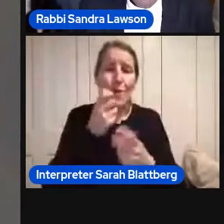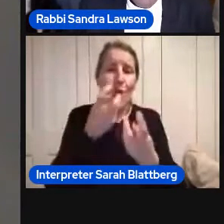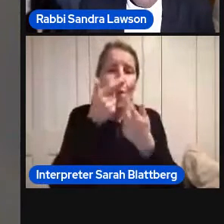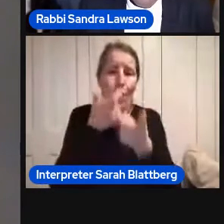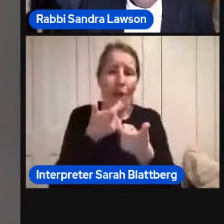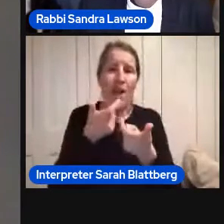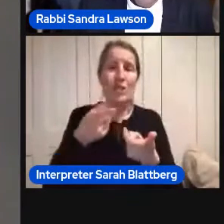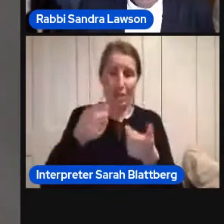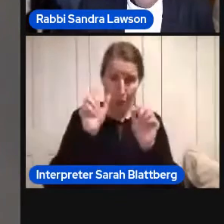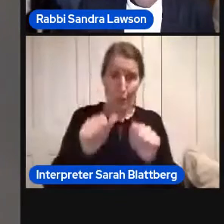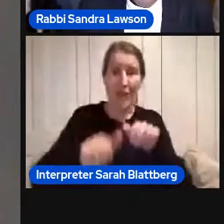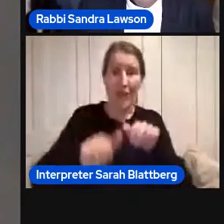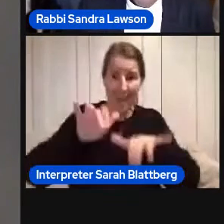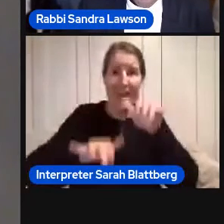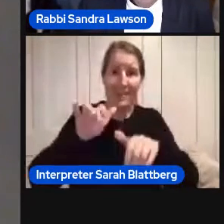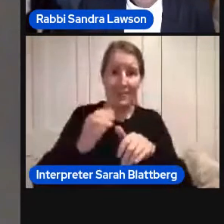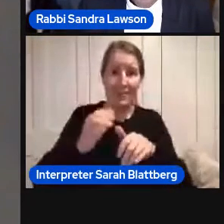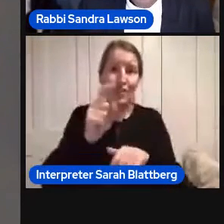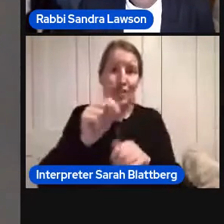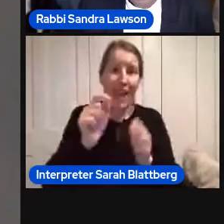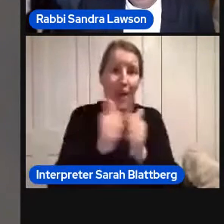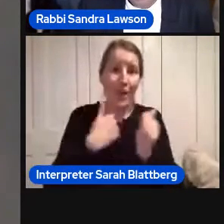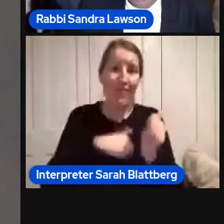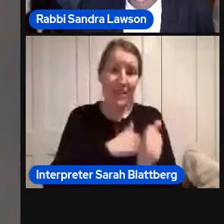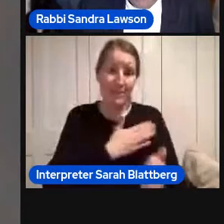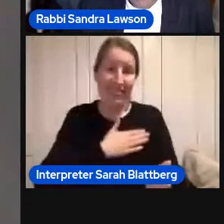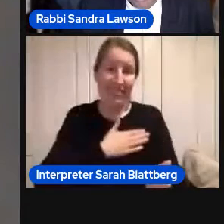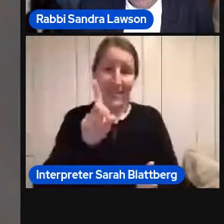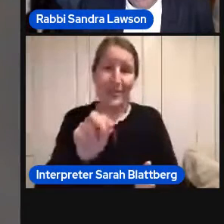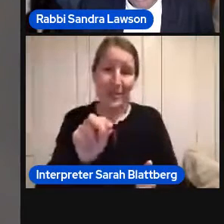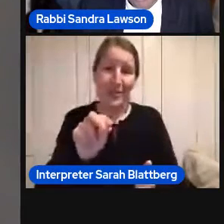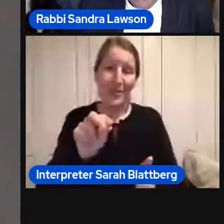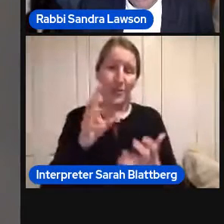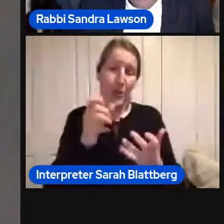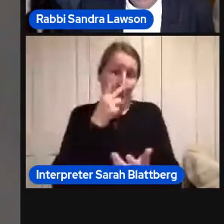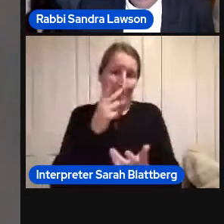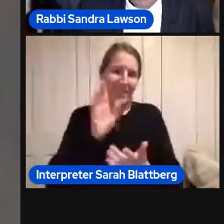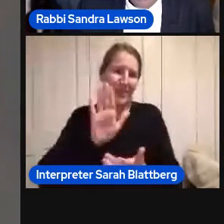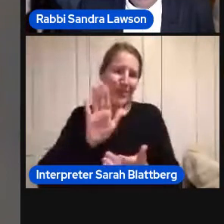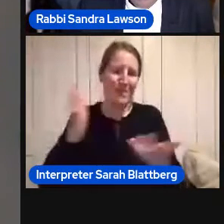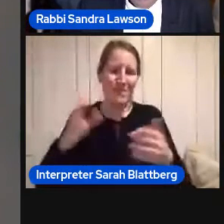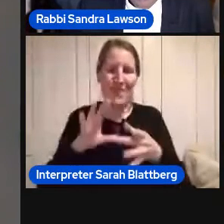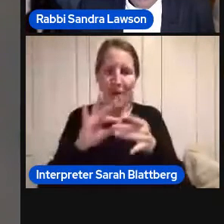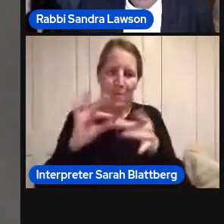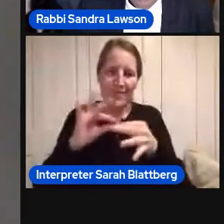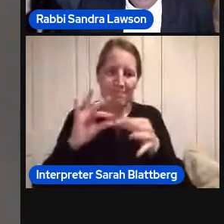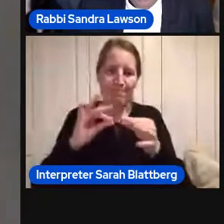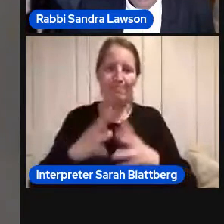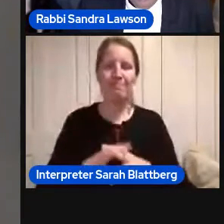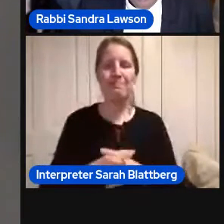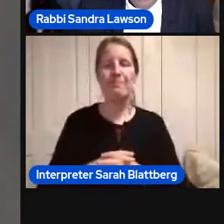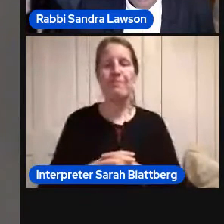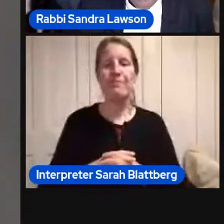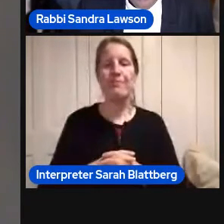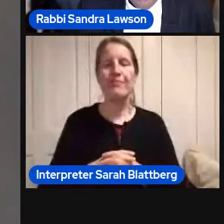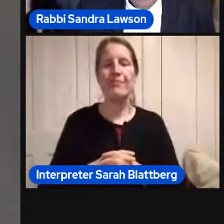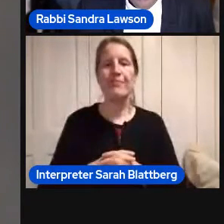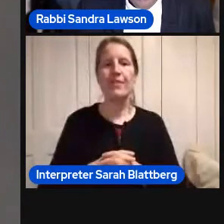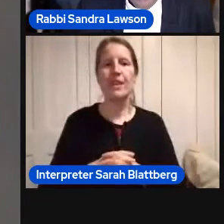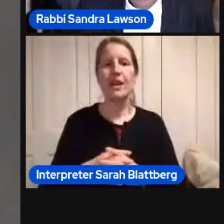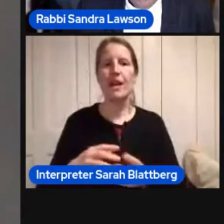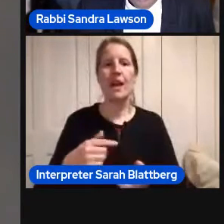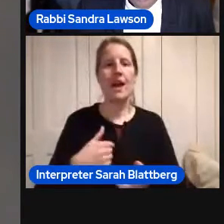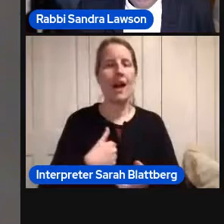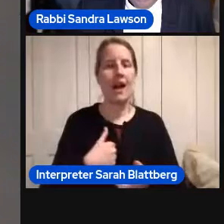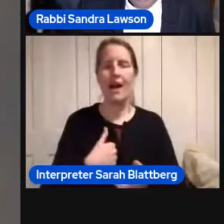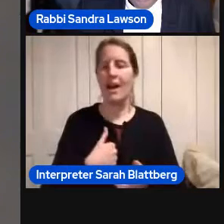free to use the stage chat so that you're able to respond. I'm really incredibly